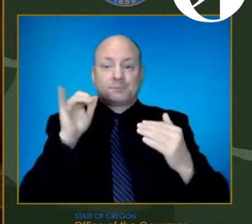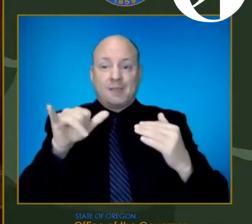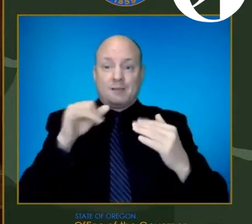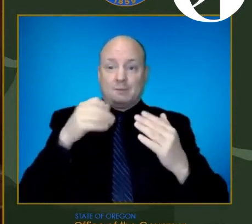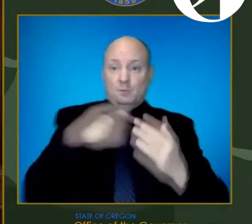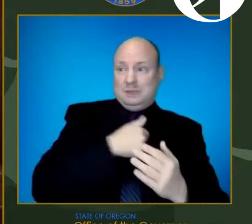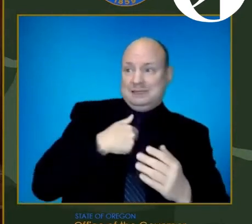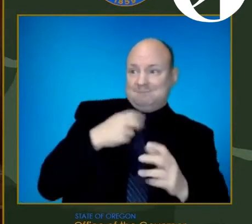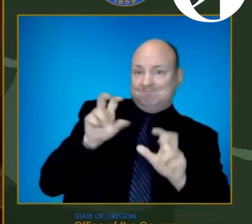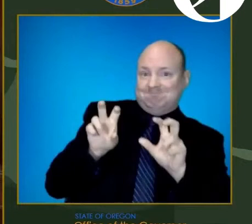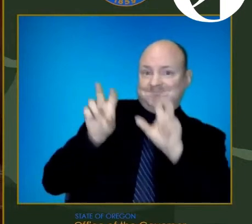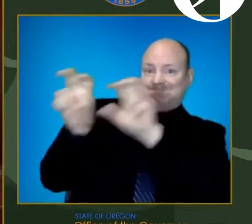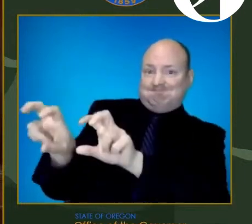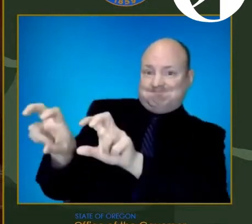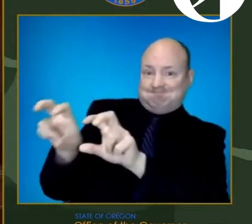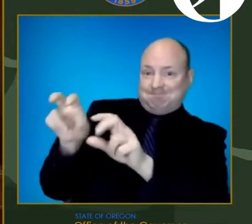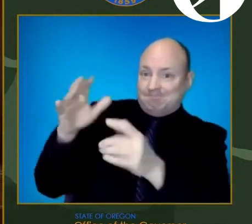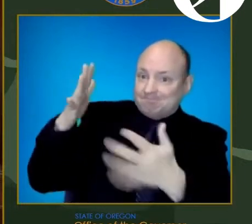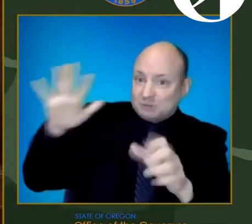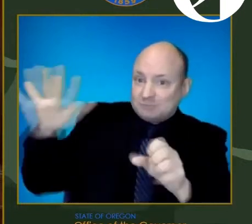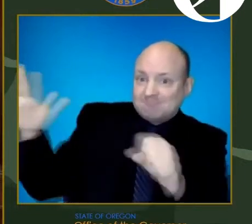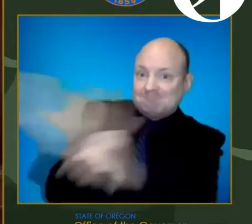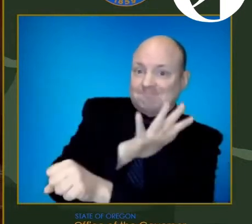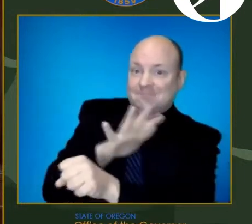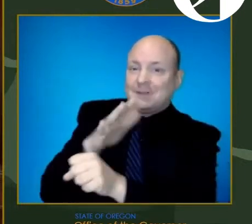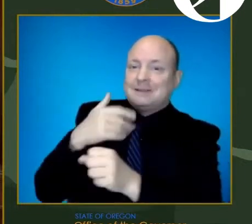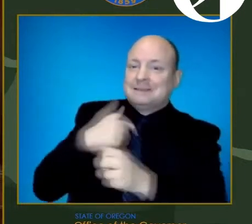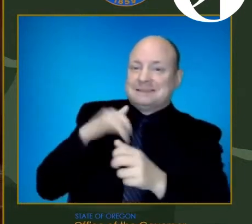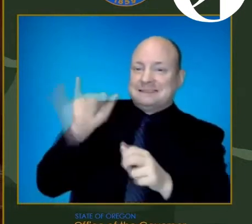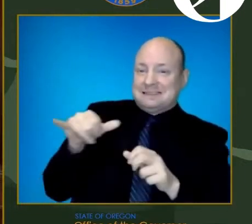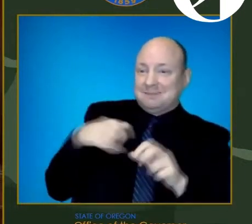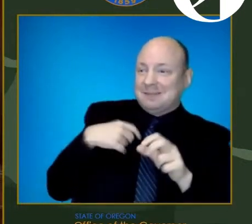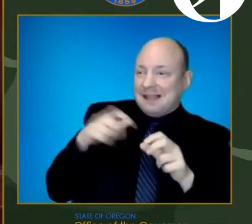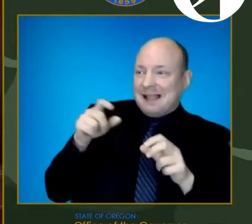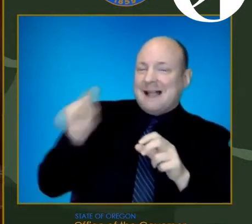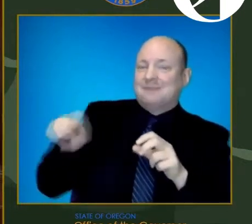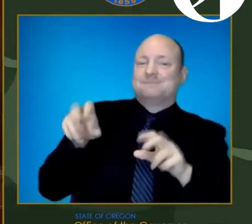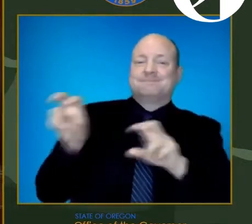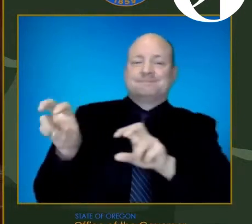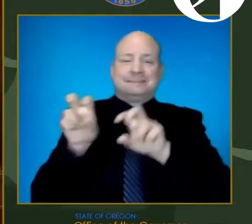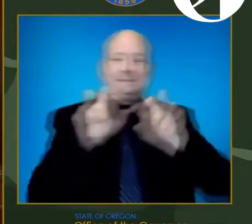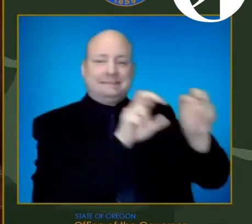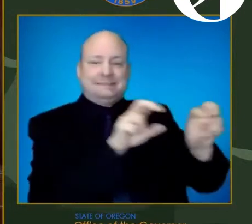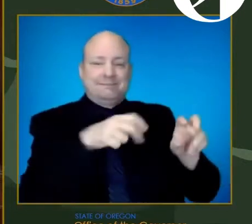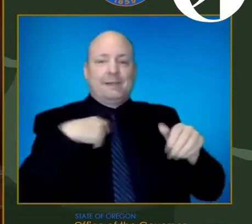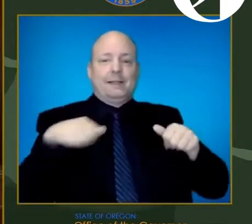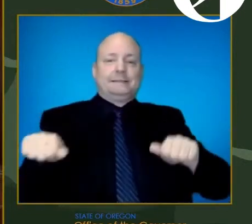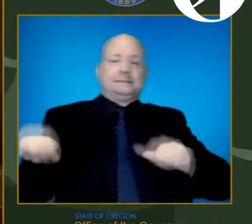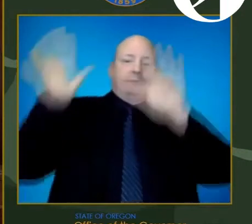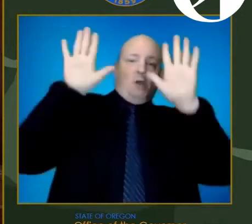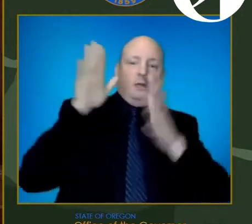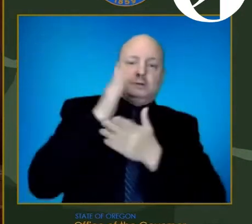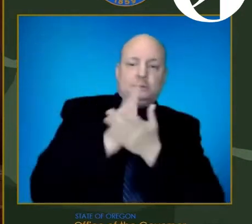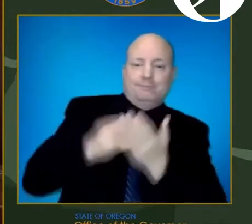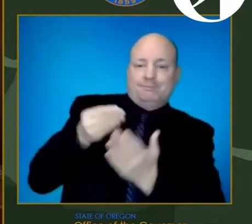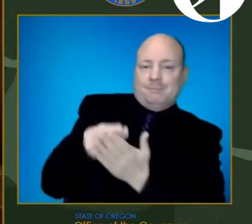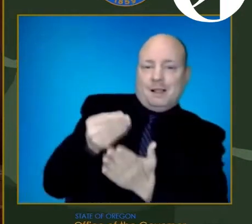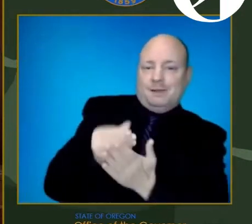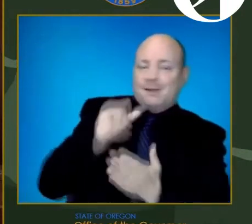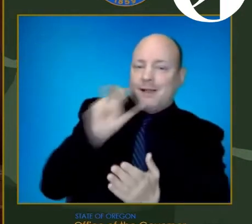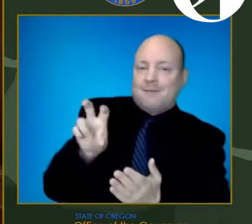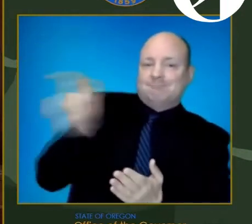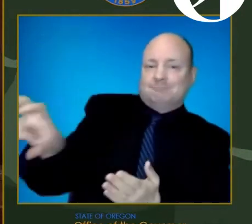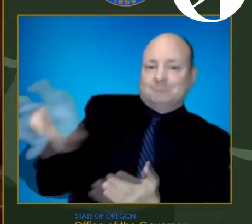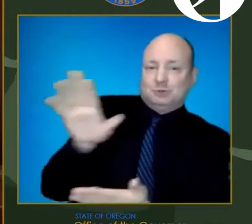on sacrifice and hard choices. And while our state can deliver the core services that